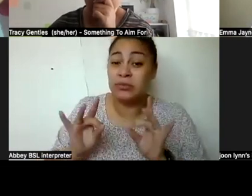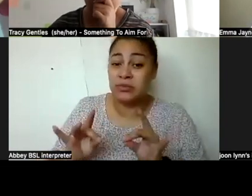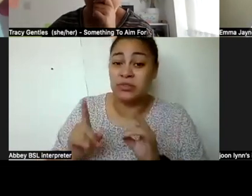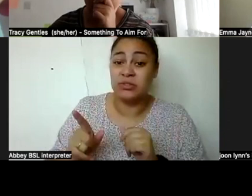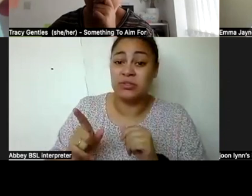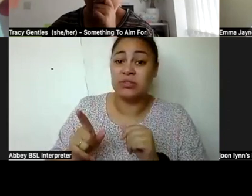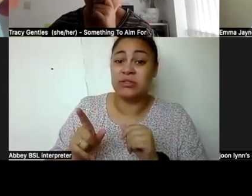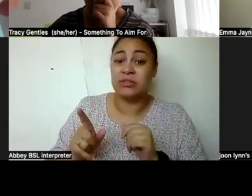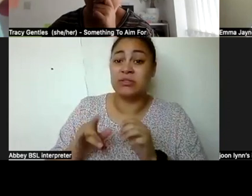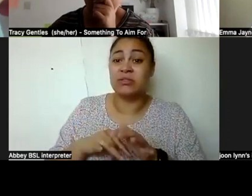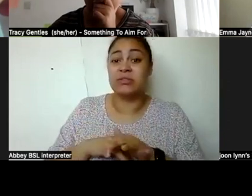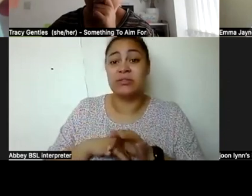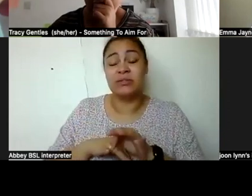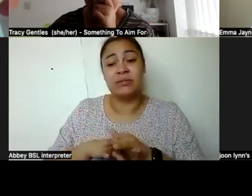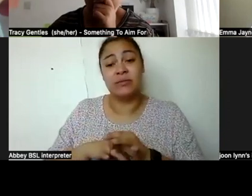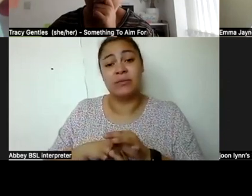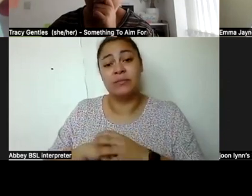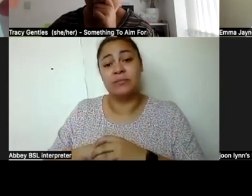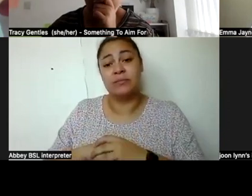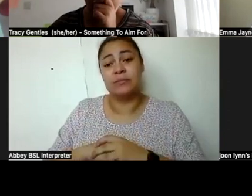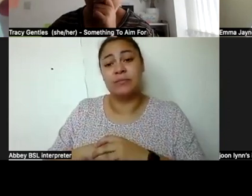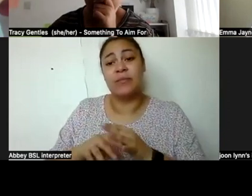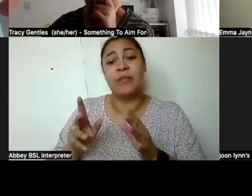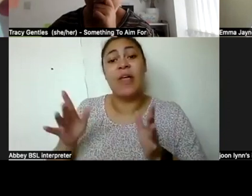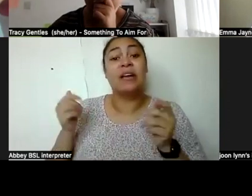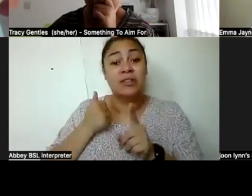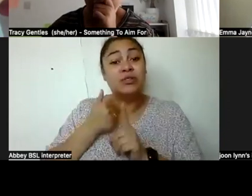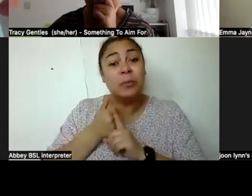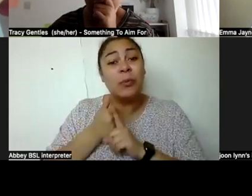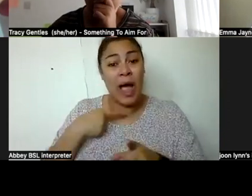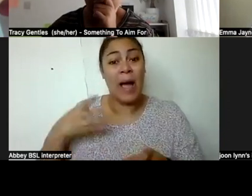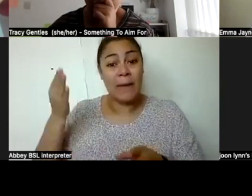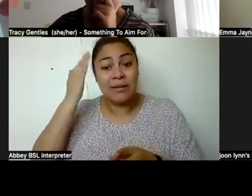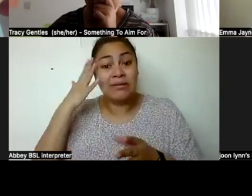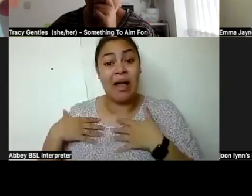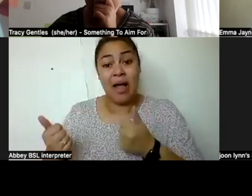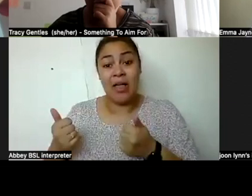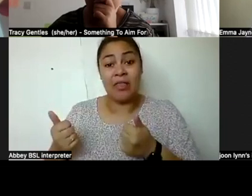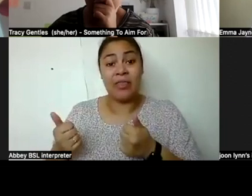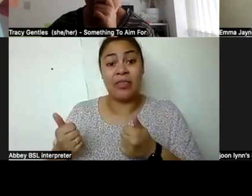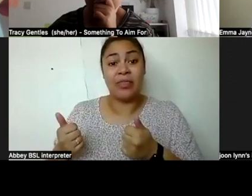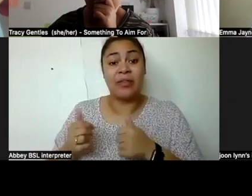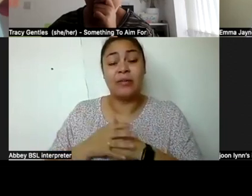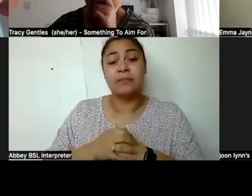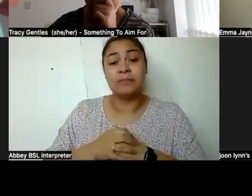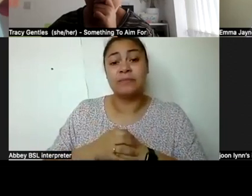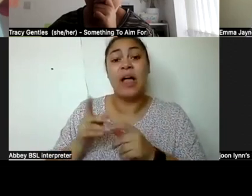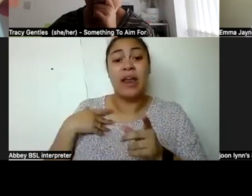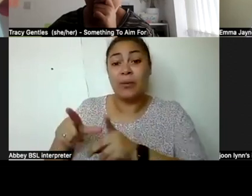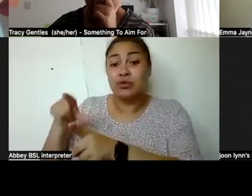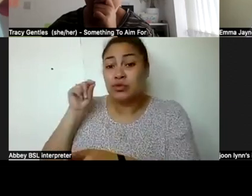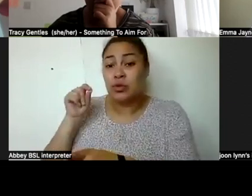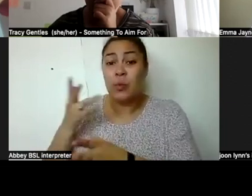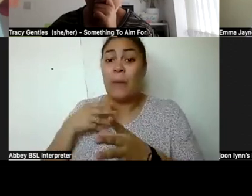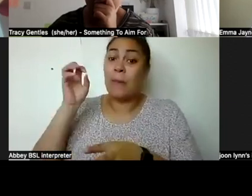and tactics that also crucially supports our mental health and our sustainable choice about where we